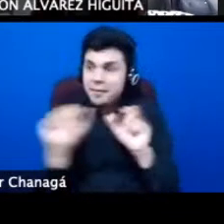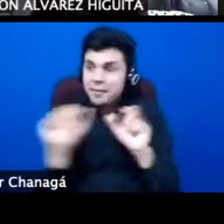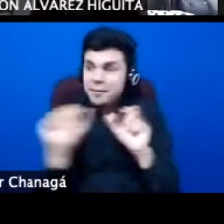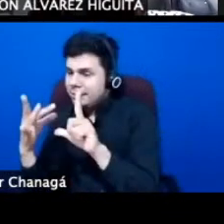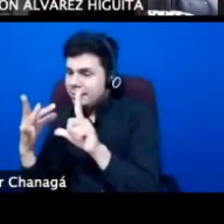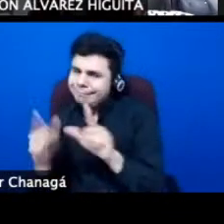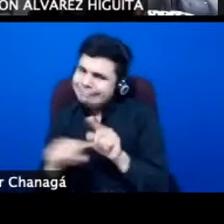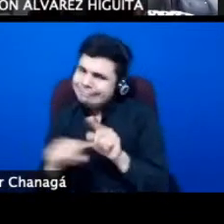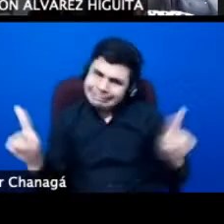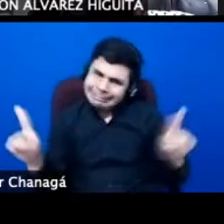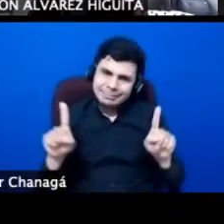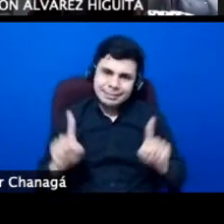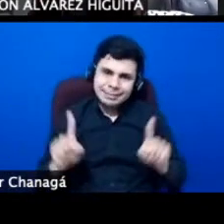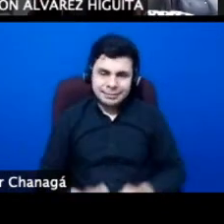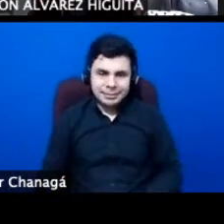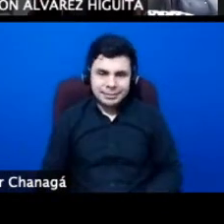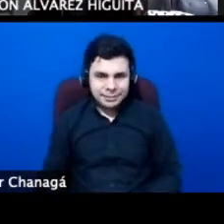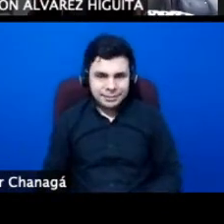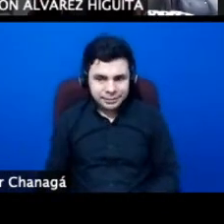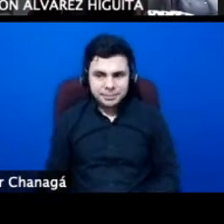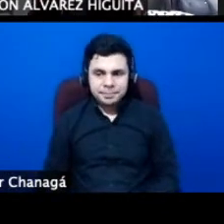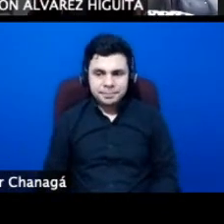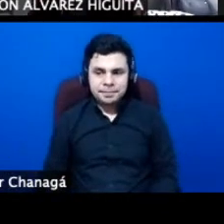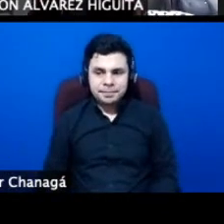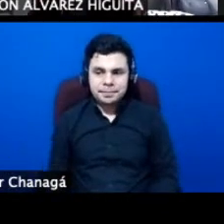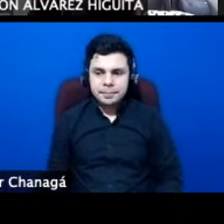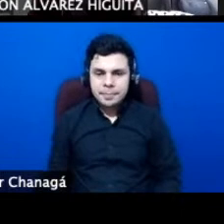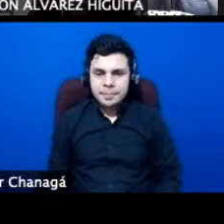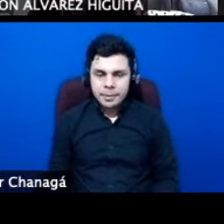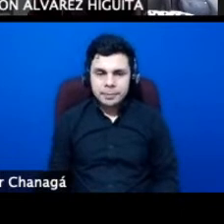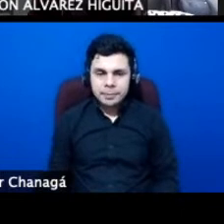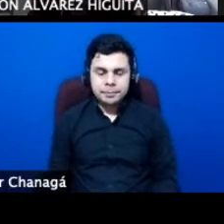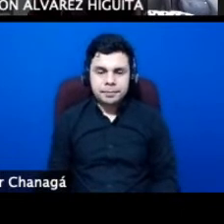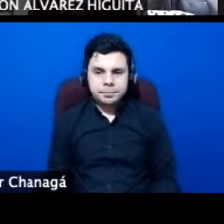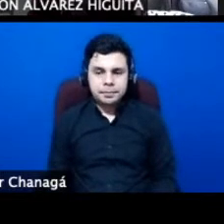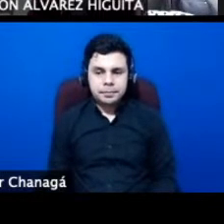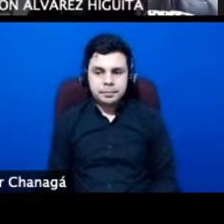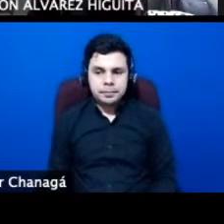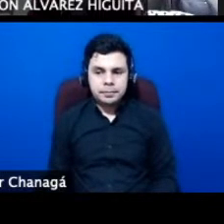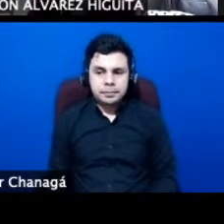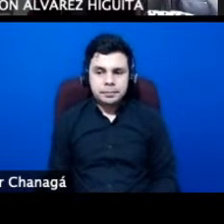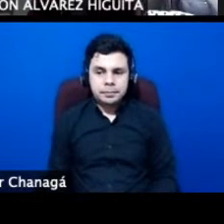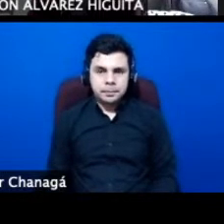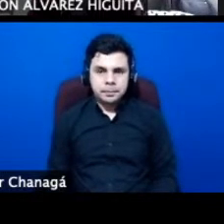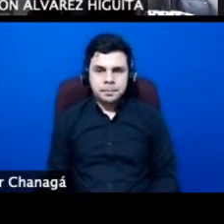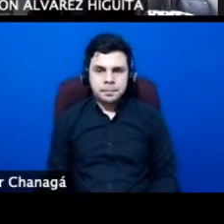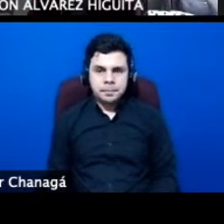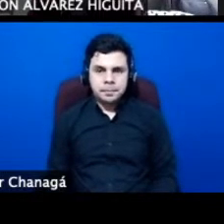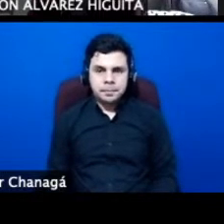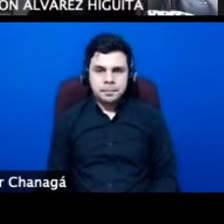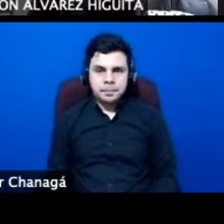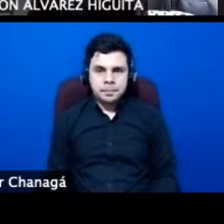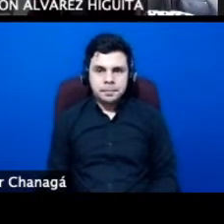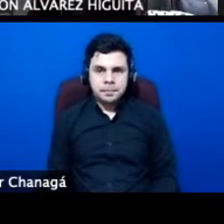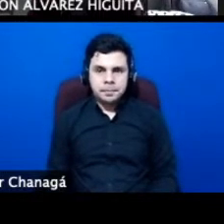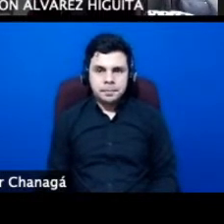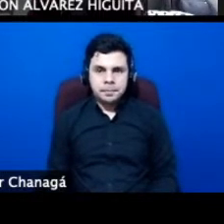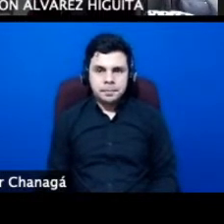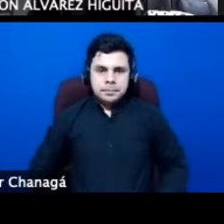to support the safety for everyone and also to support the live